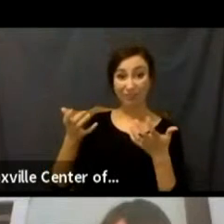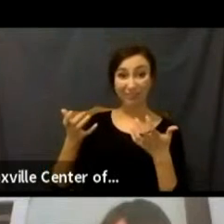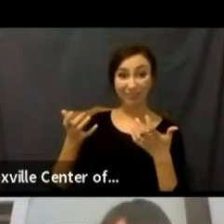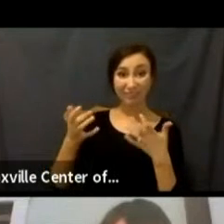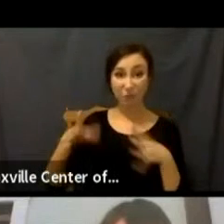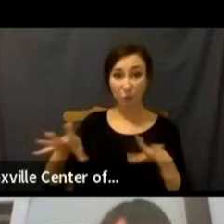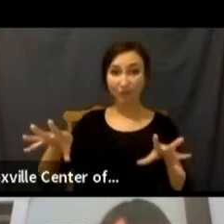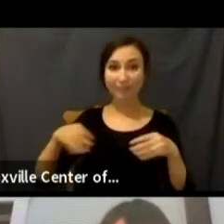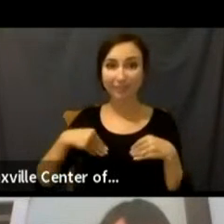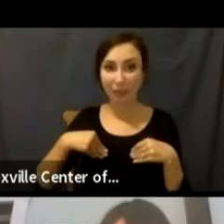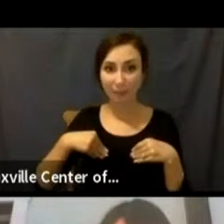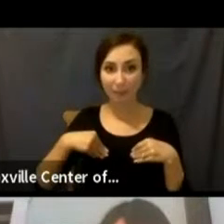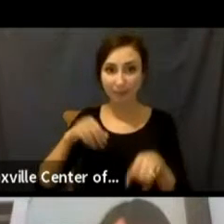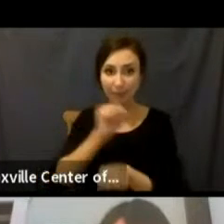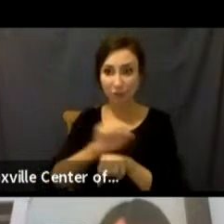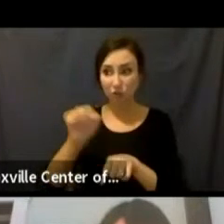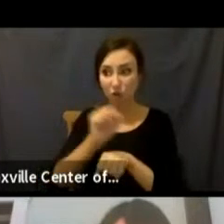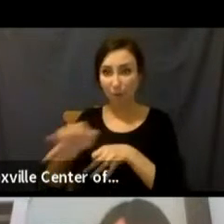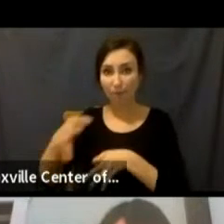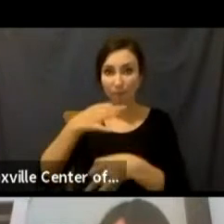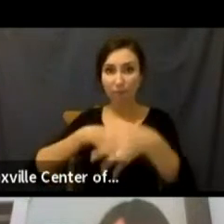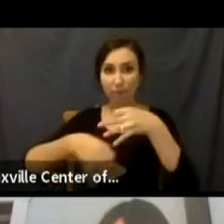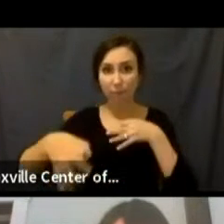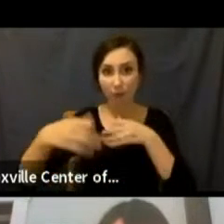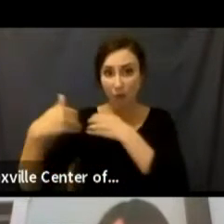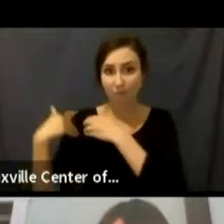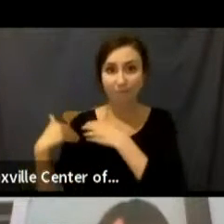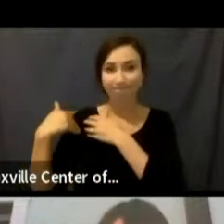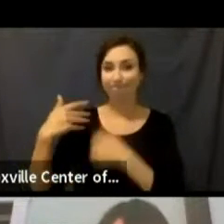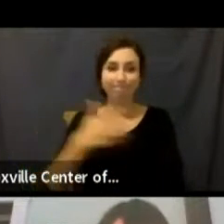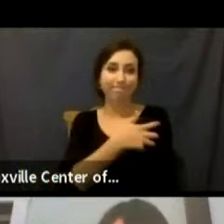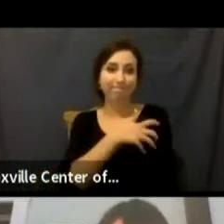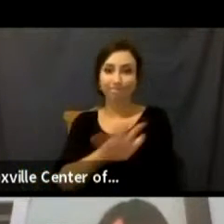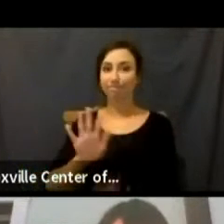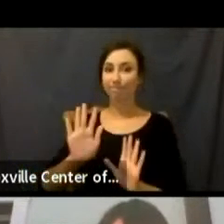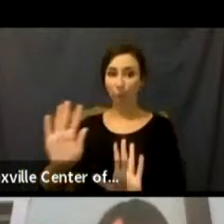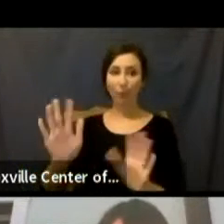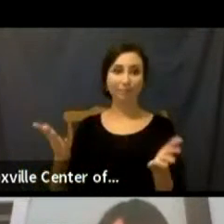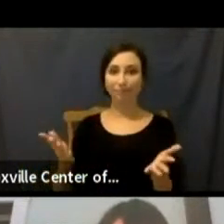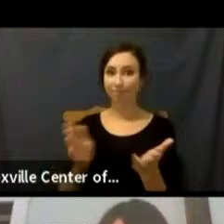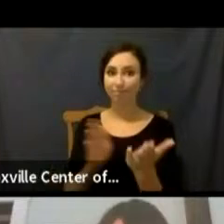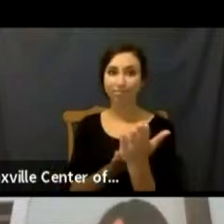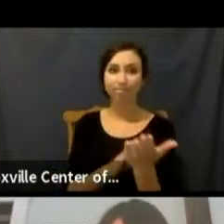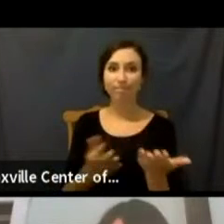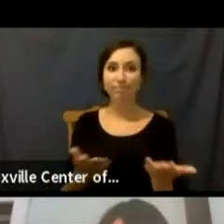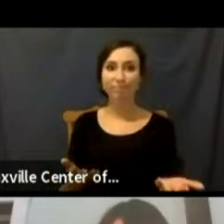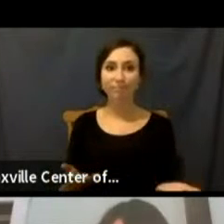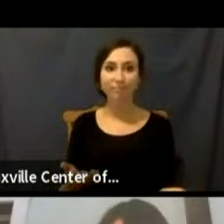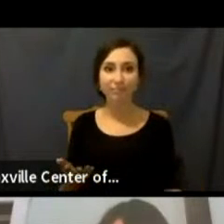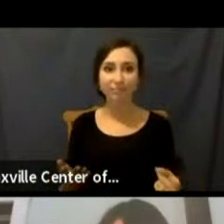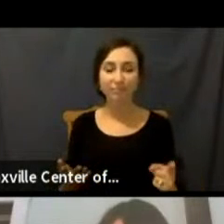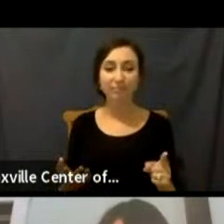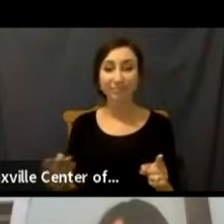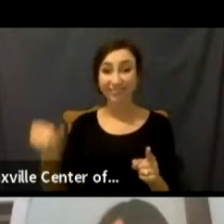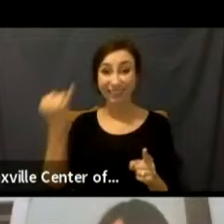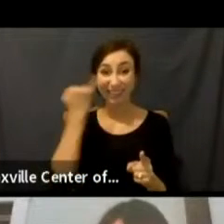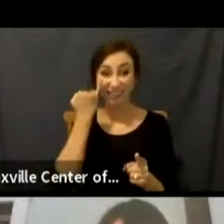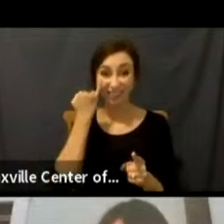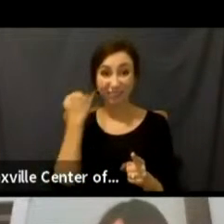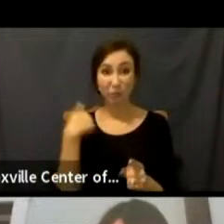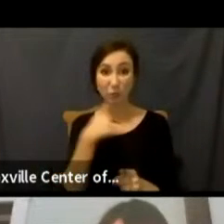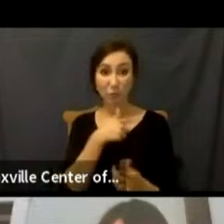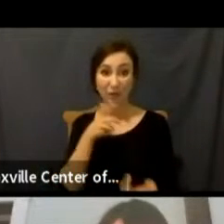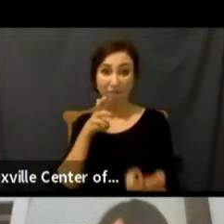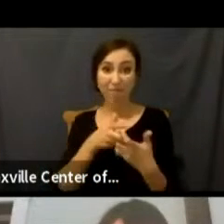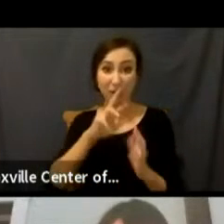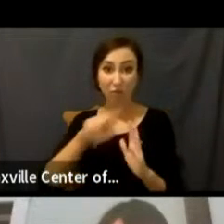accept that job and the responsibilities, gosh, more power to them. If we will fit into the role of